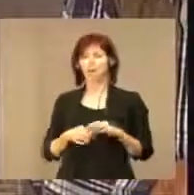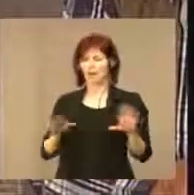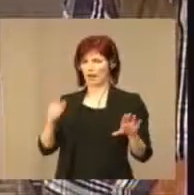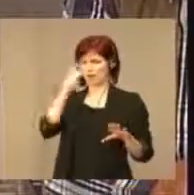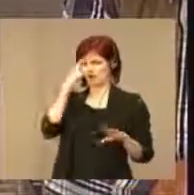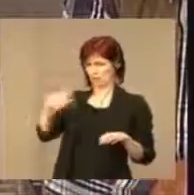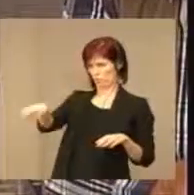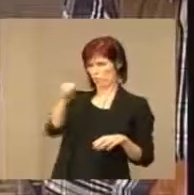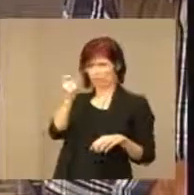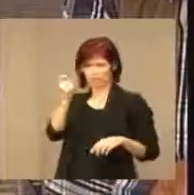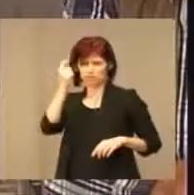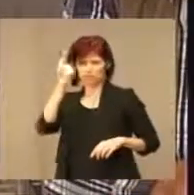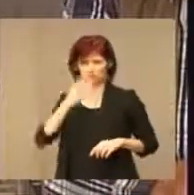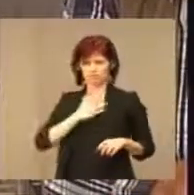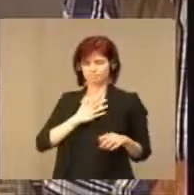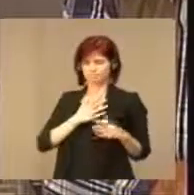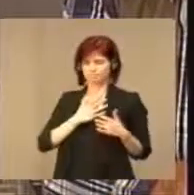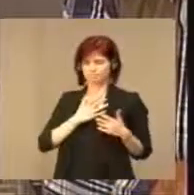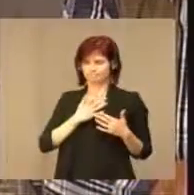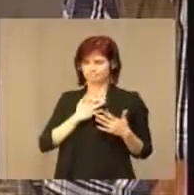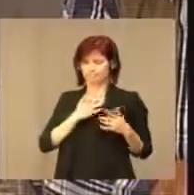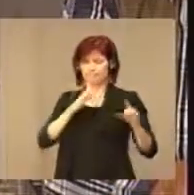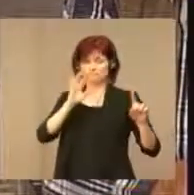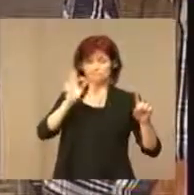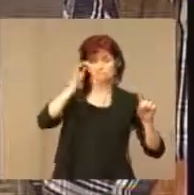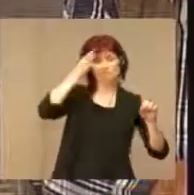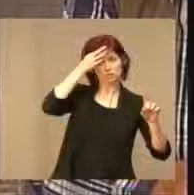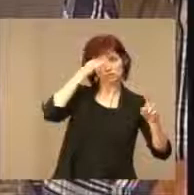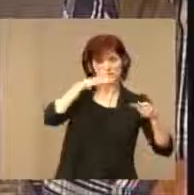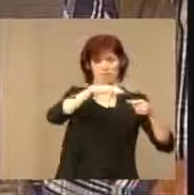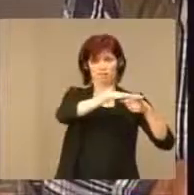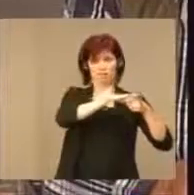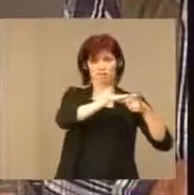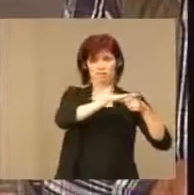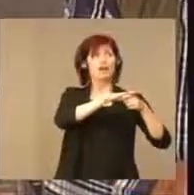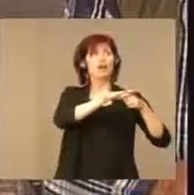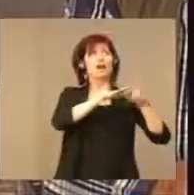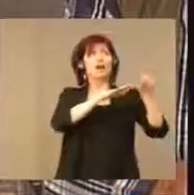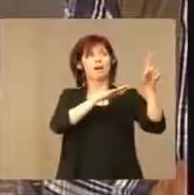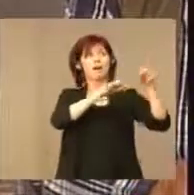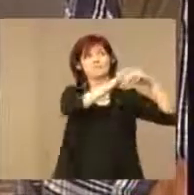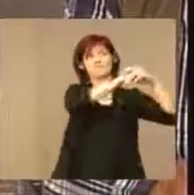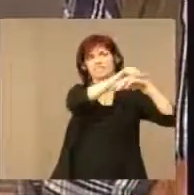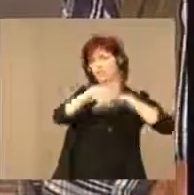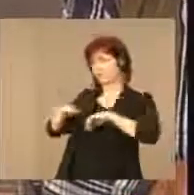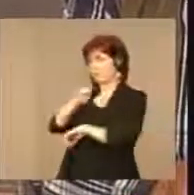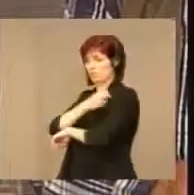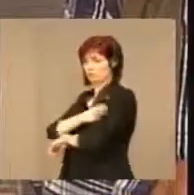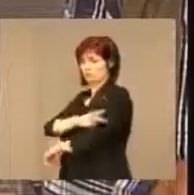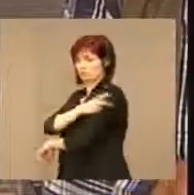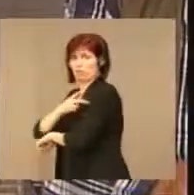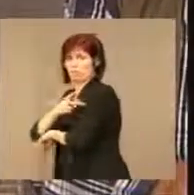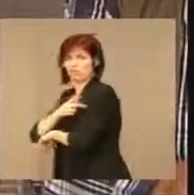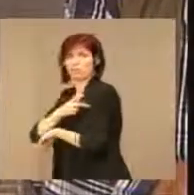this, from the area of federal jurisdiction into an area of provincial jurisdiction and be subject to